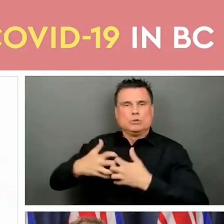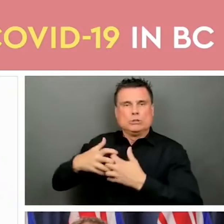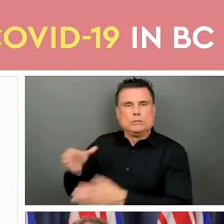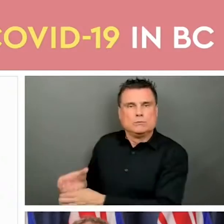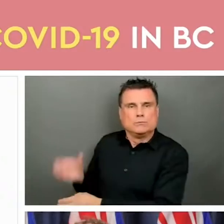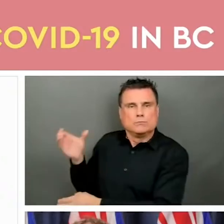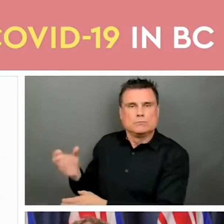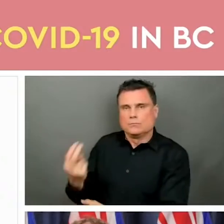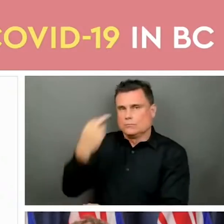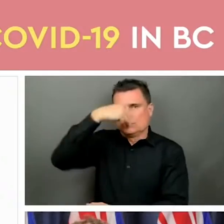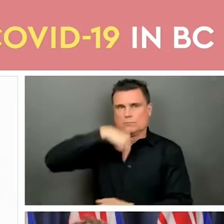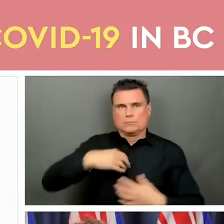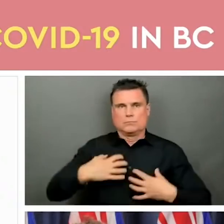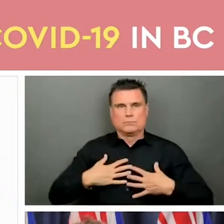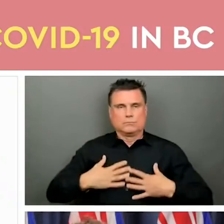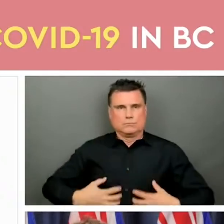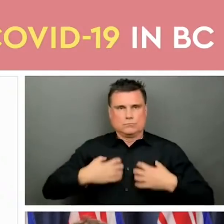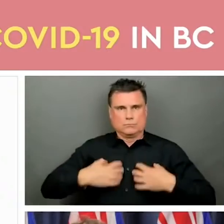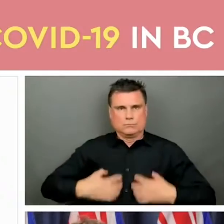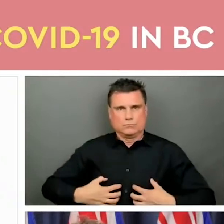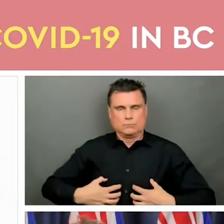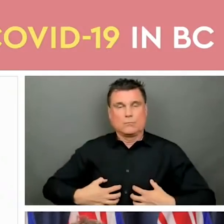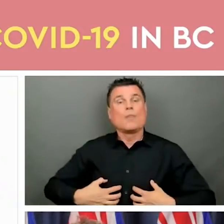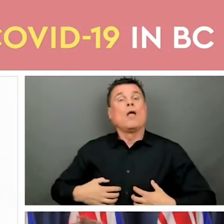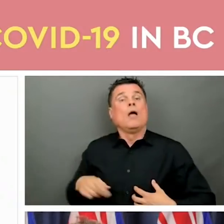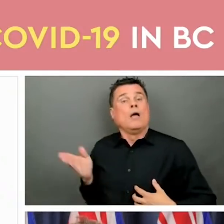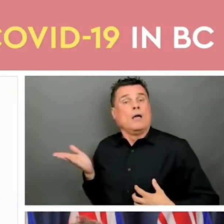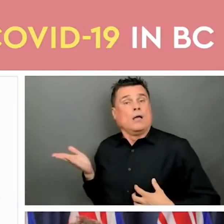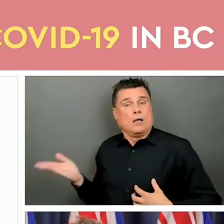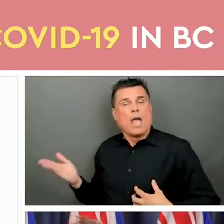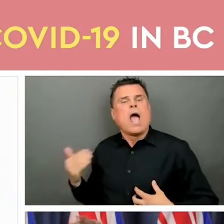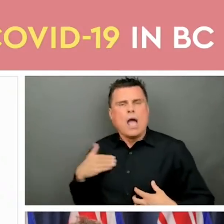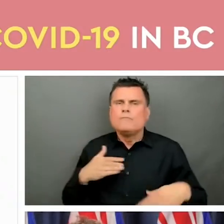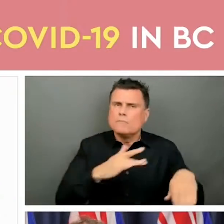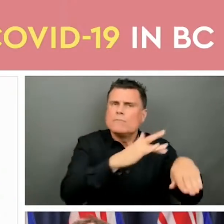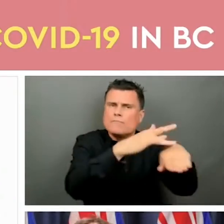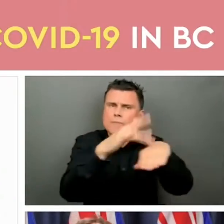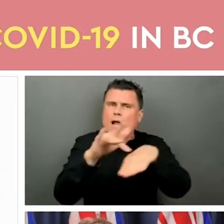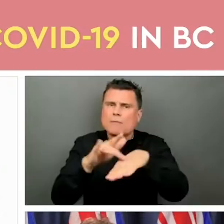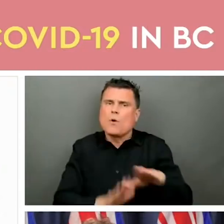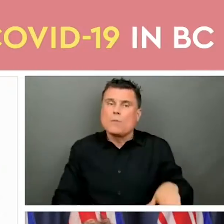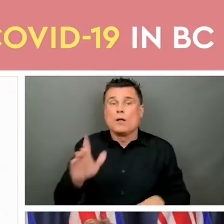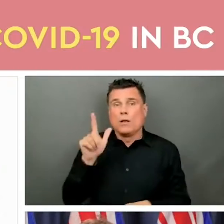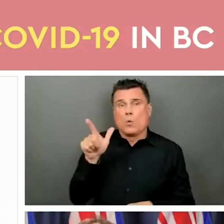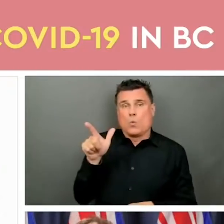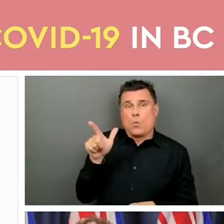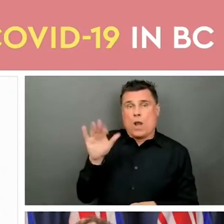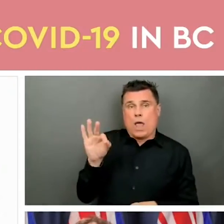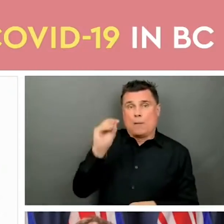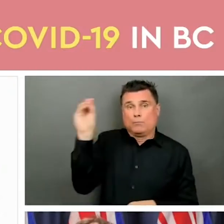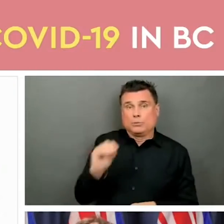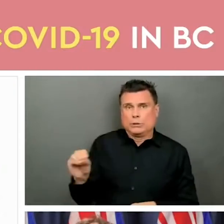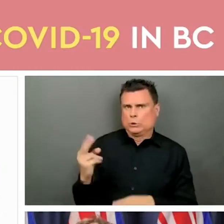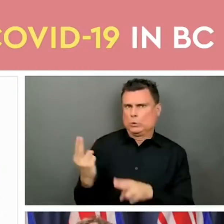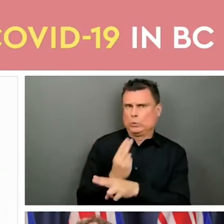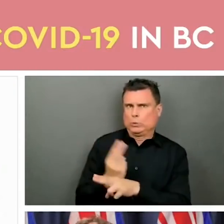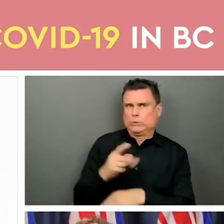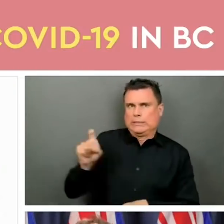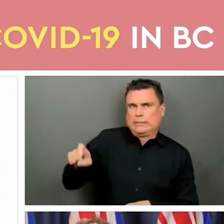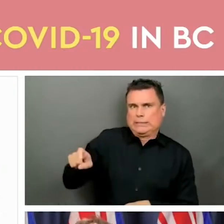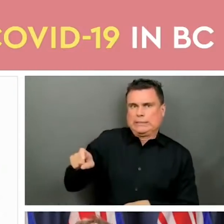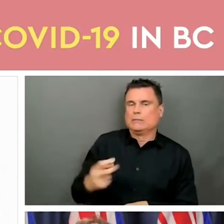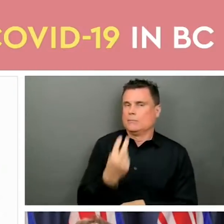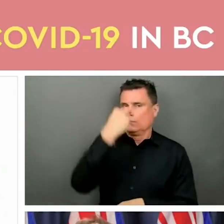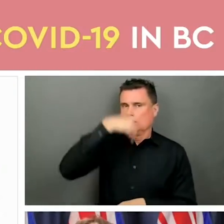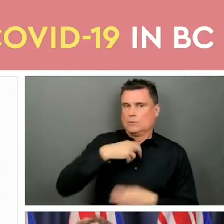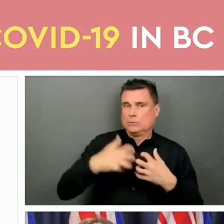but, and this is important to note, again, there's significant pressures in two ways. One, on staff. You have to have the staff